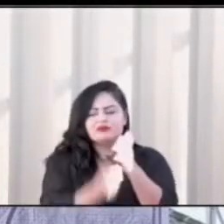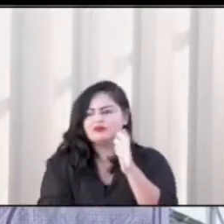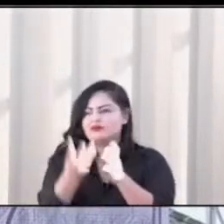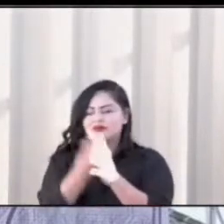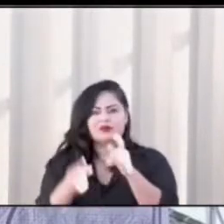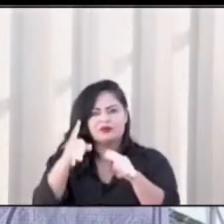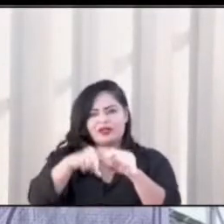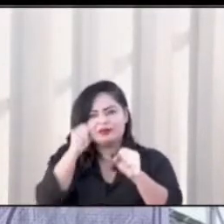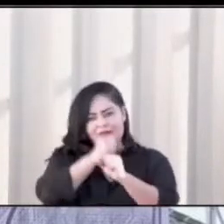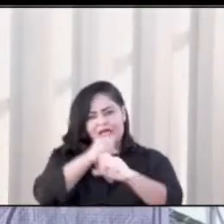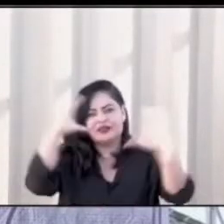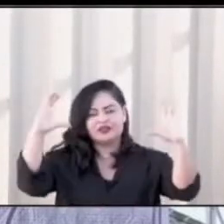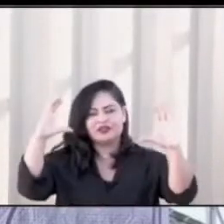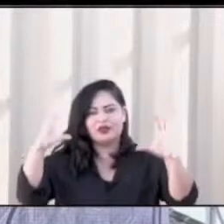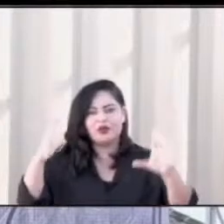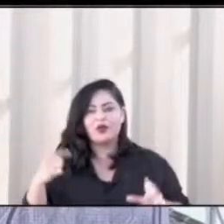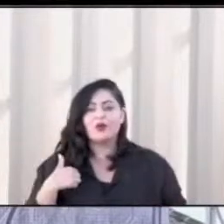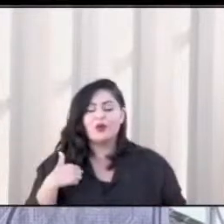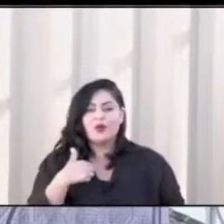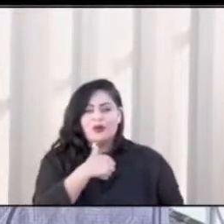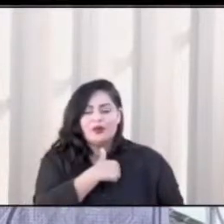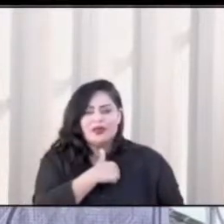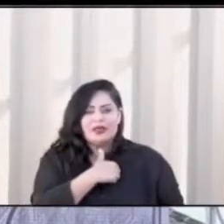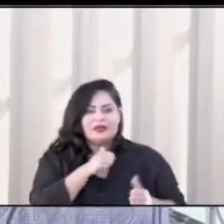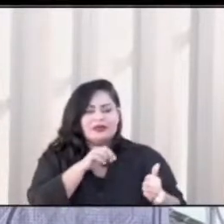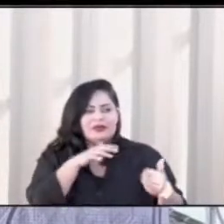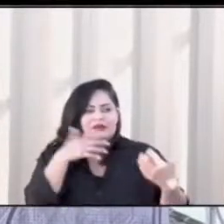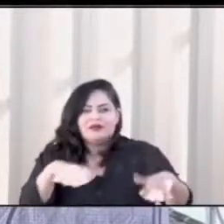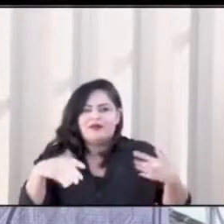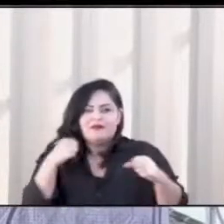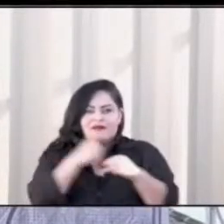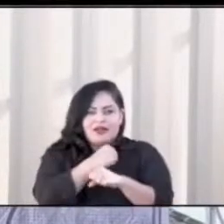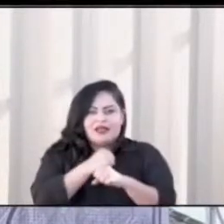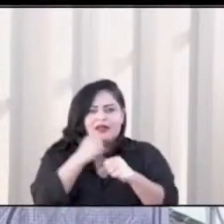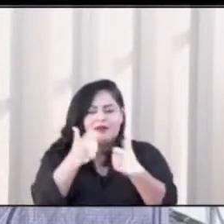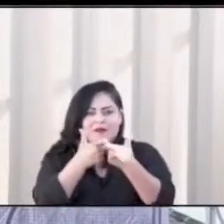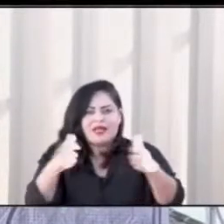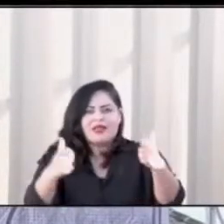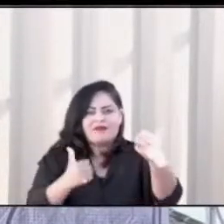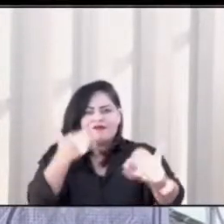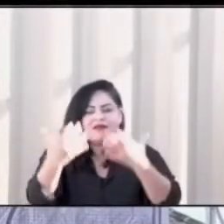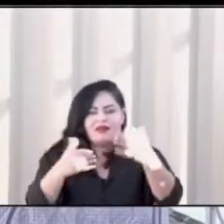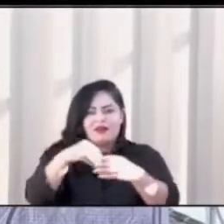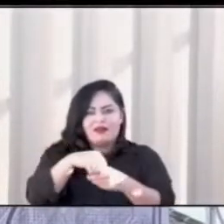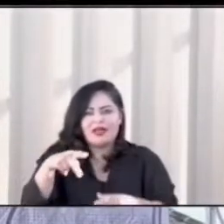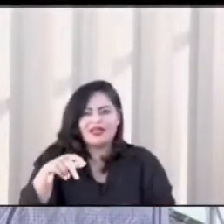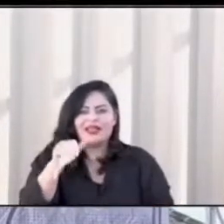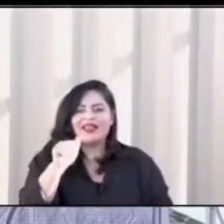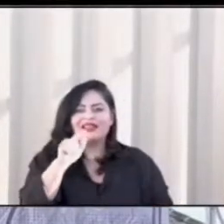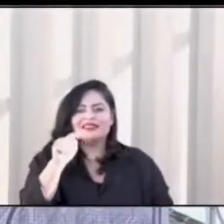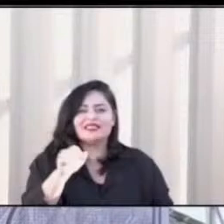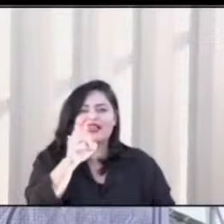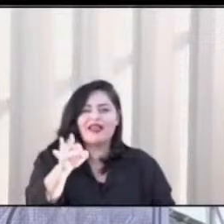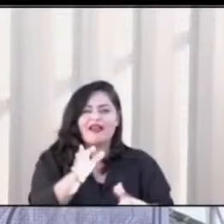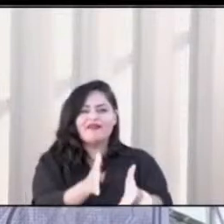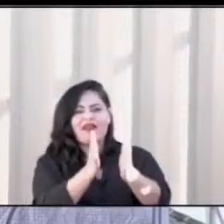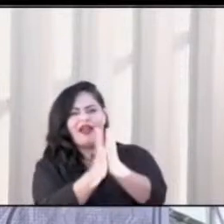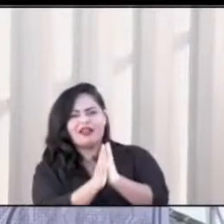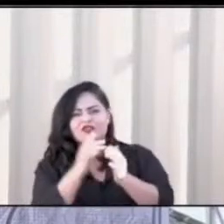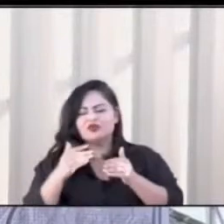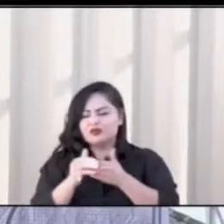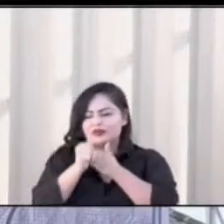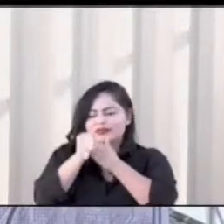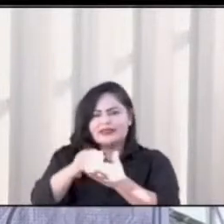many of you already know, due to the size and scope of the Pacific Palisades Fire, ATF was requested to lead the origin and cause